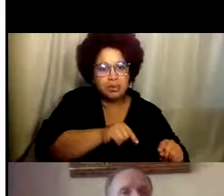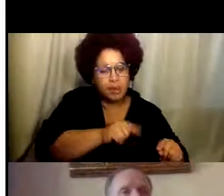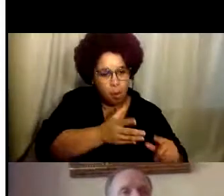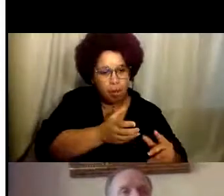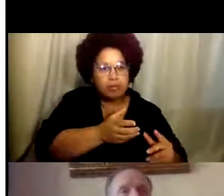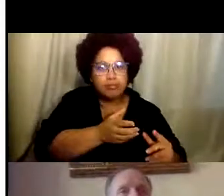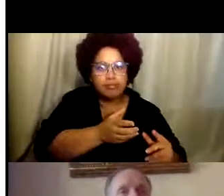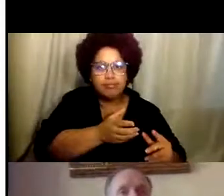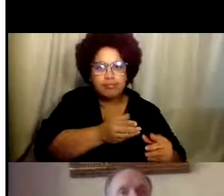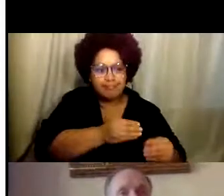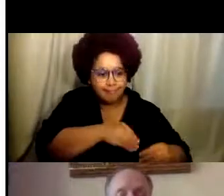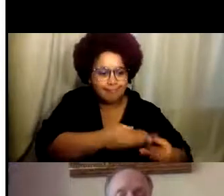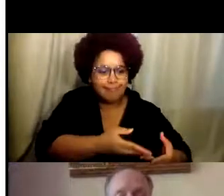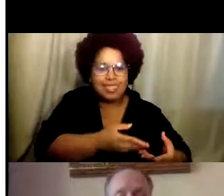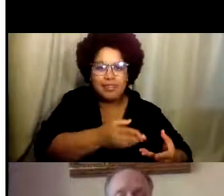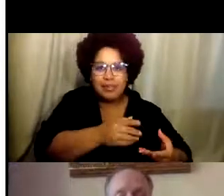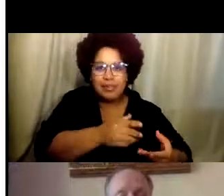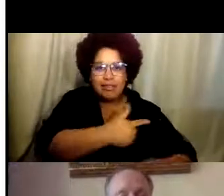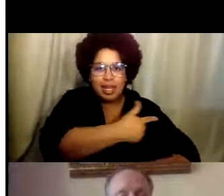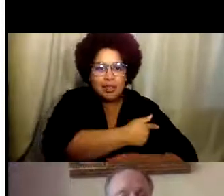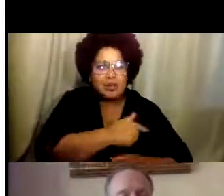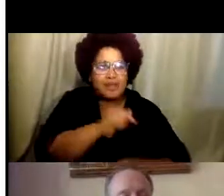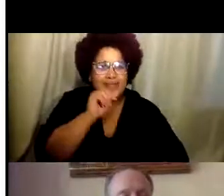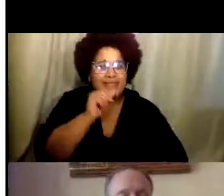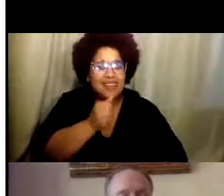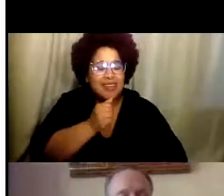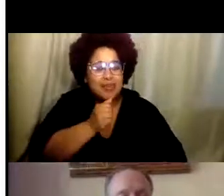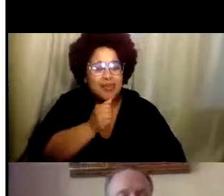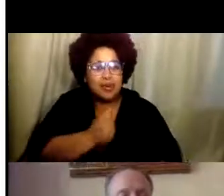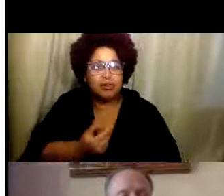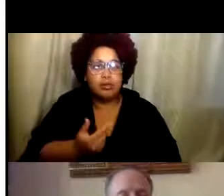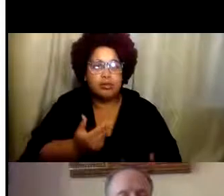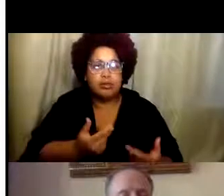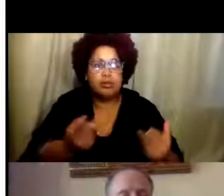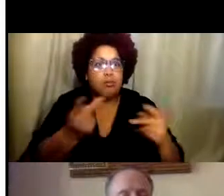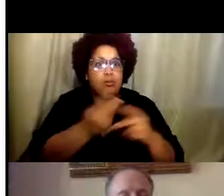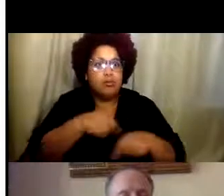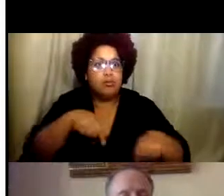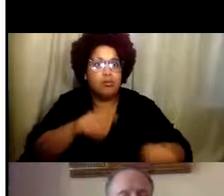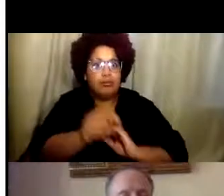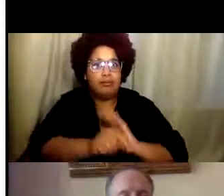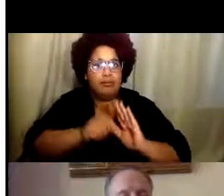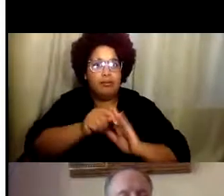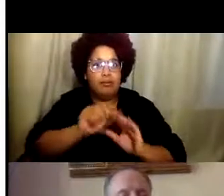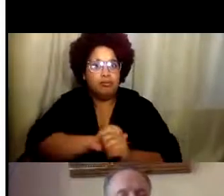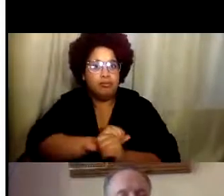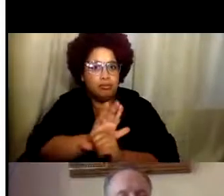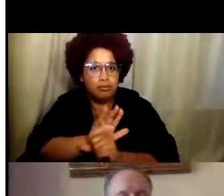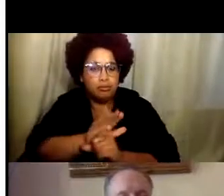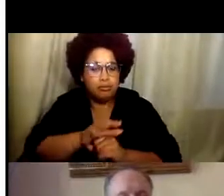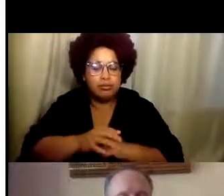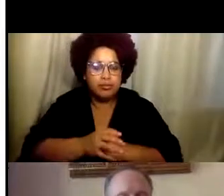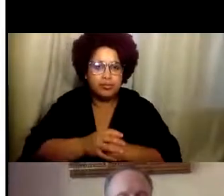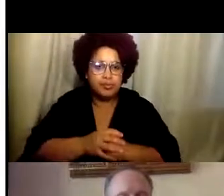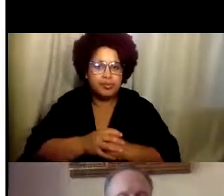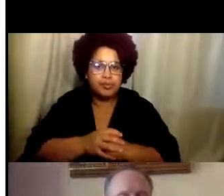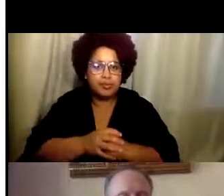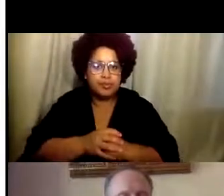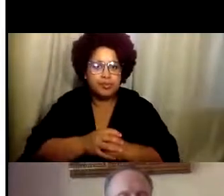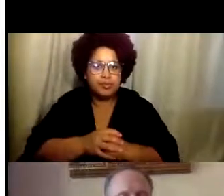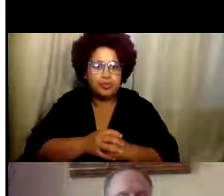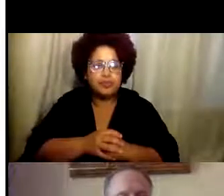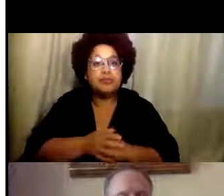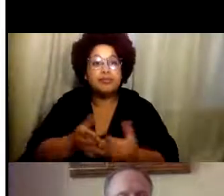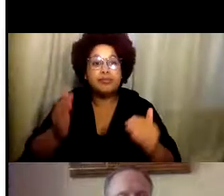need the vaccine most, who have been suffering the greatest burden during the COVID-19 pandemic. Next